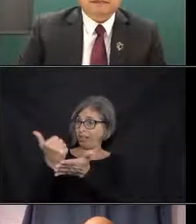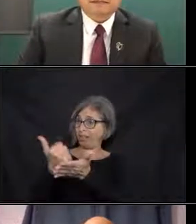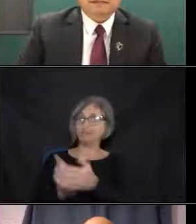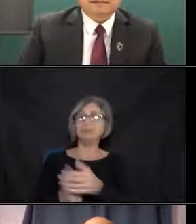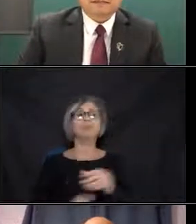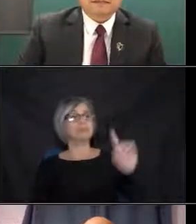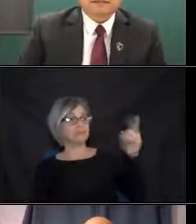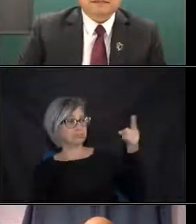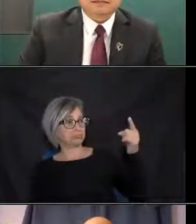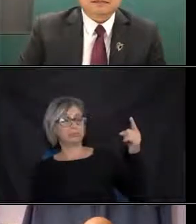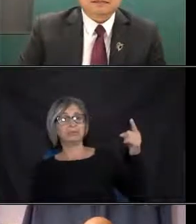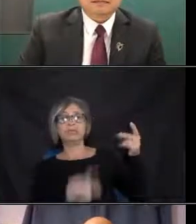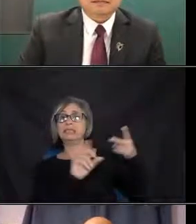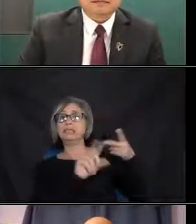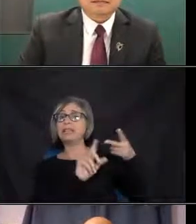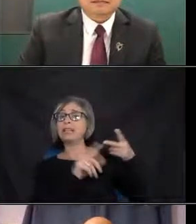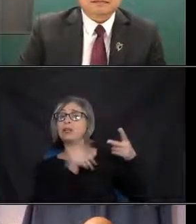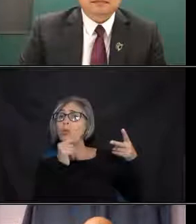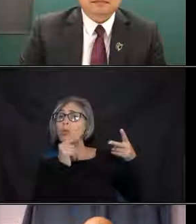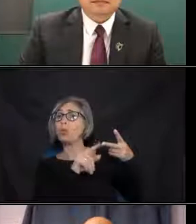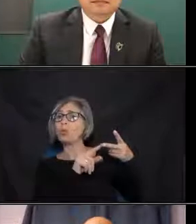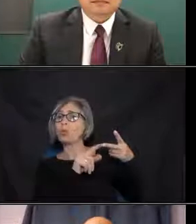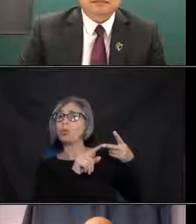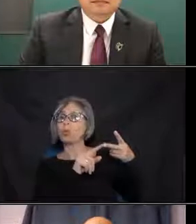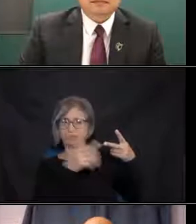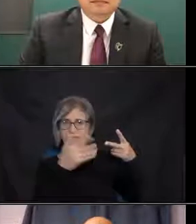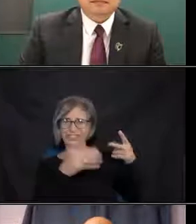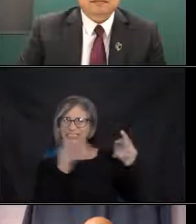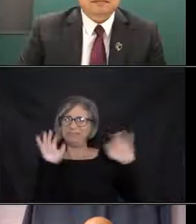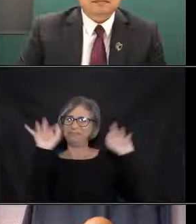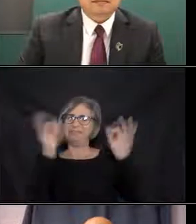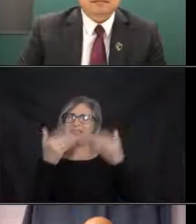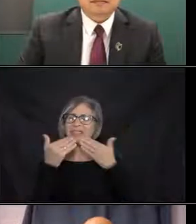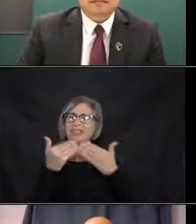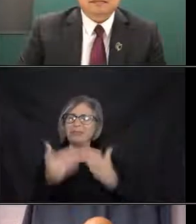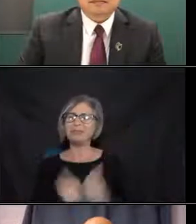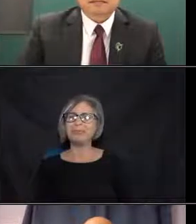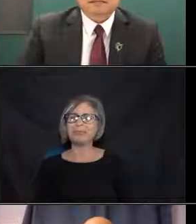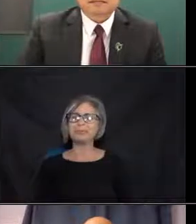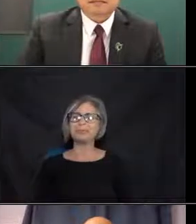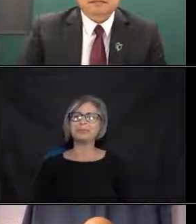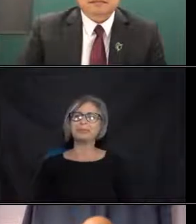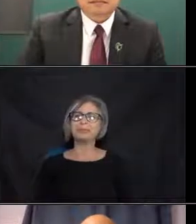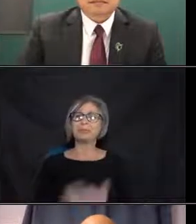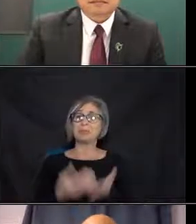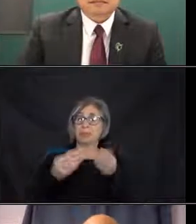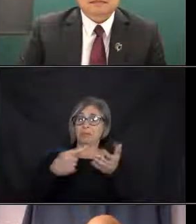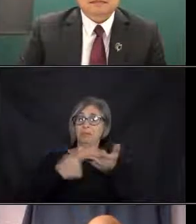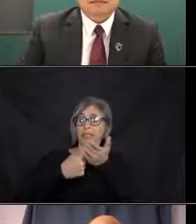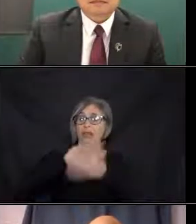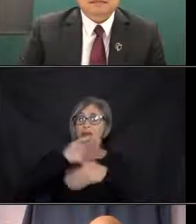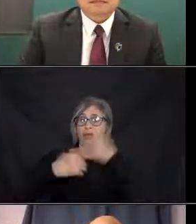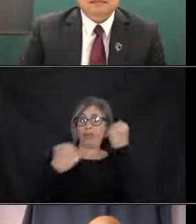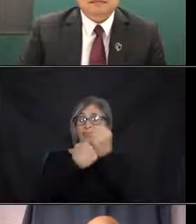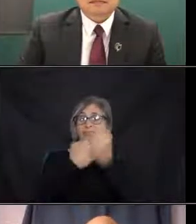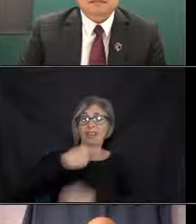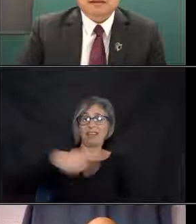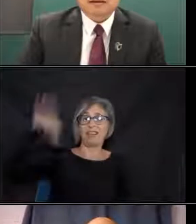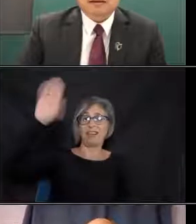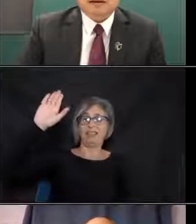move. Second. Thank you. Seeing no further discussion, all those in favor state so by saying